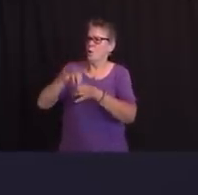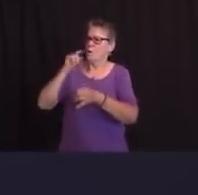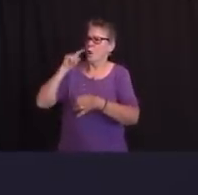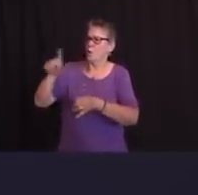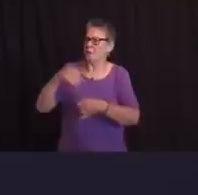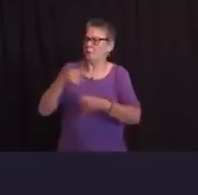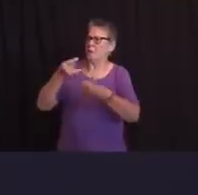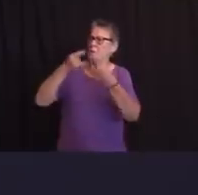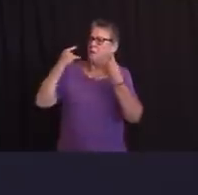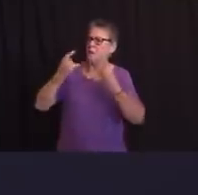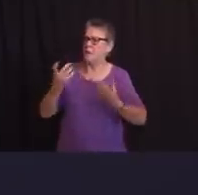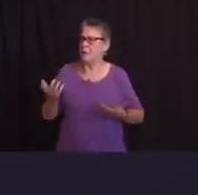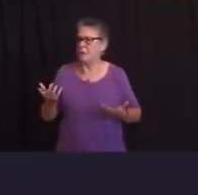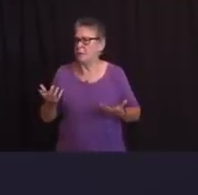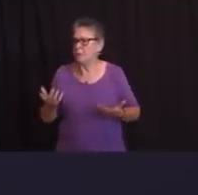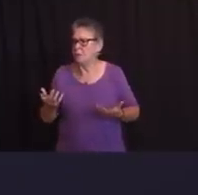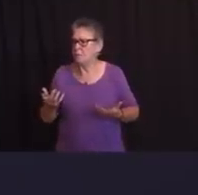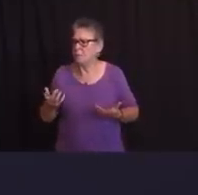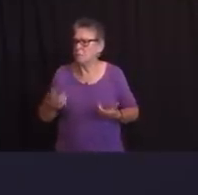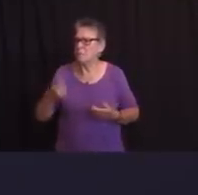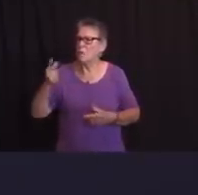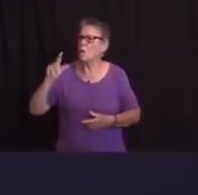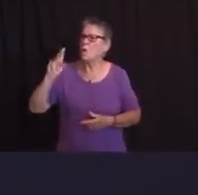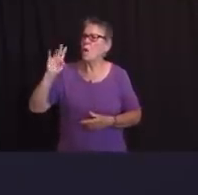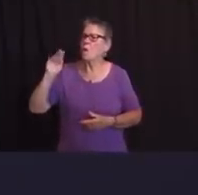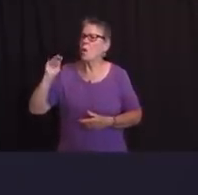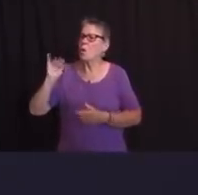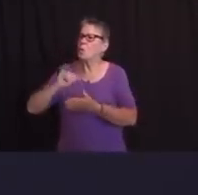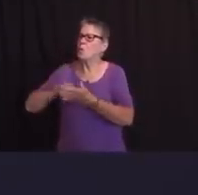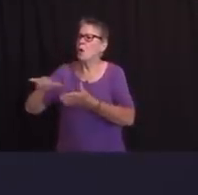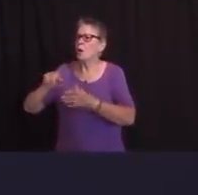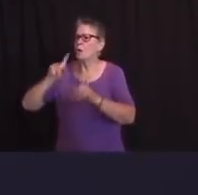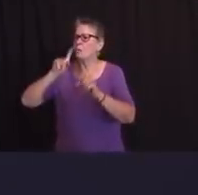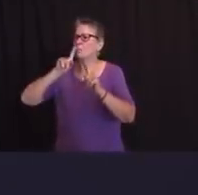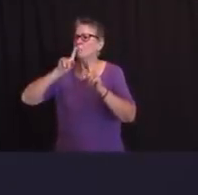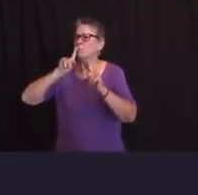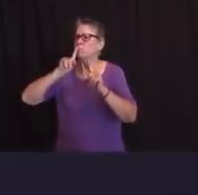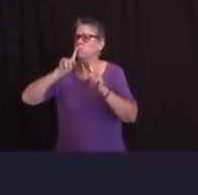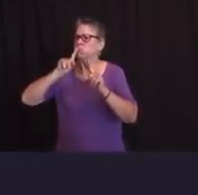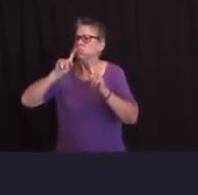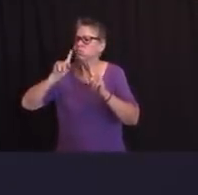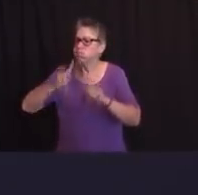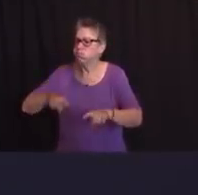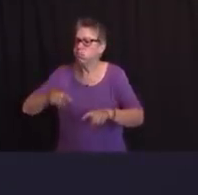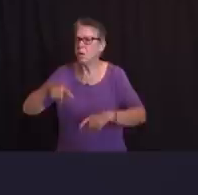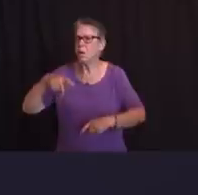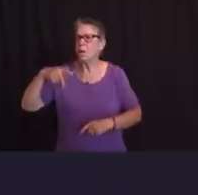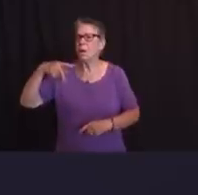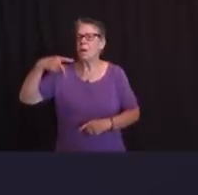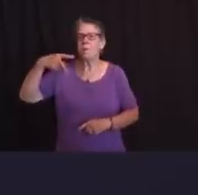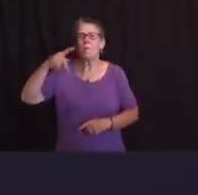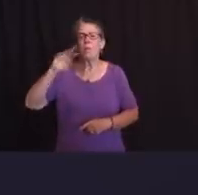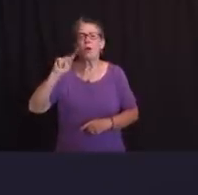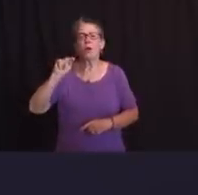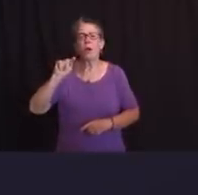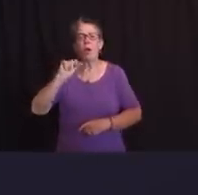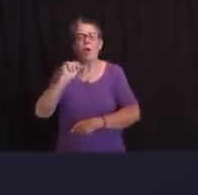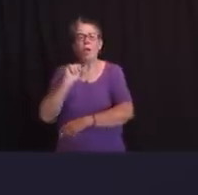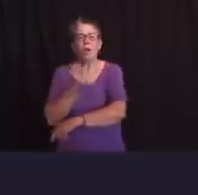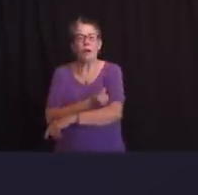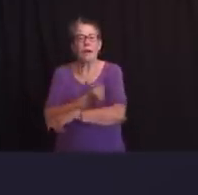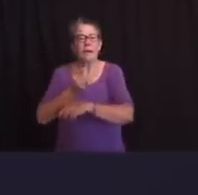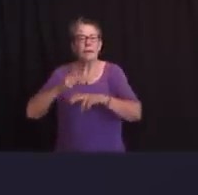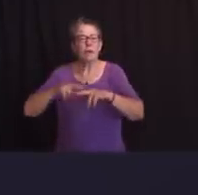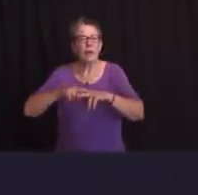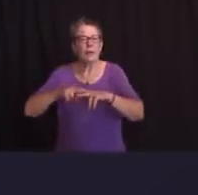workers, including those for the Port Authority, to vaccinate or get tested. Will you do the same for Port Authority